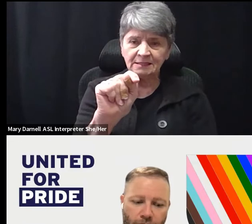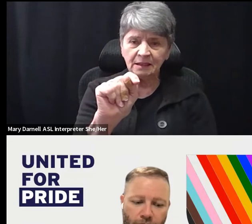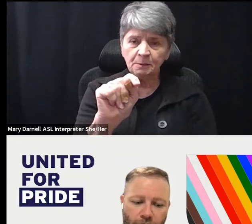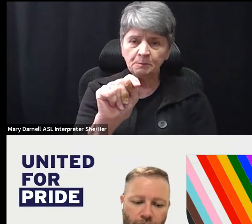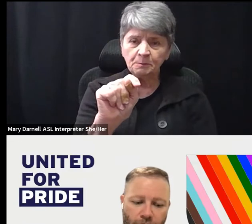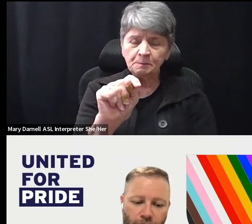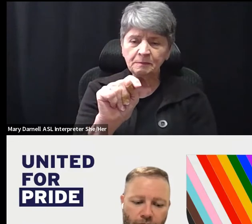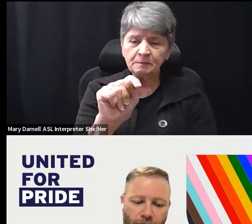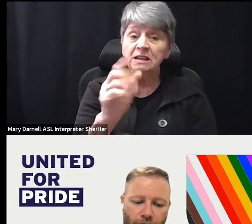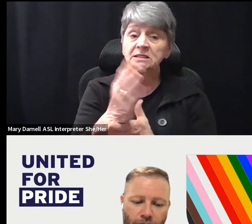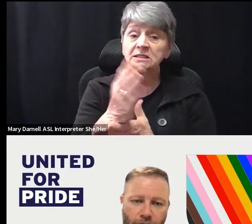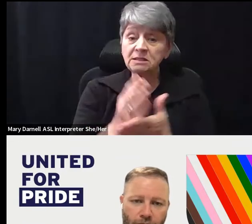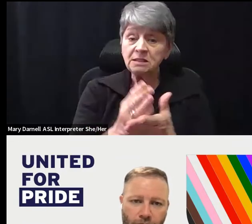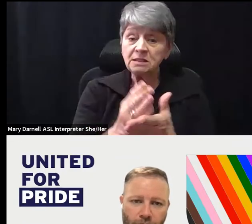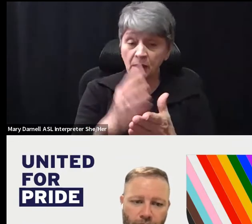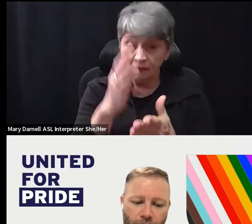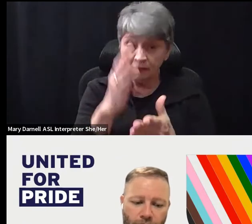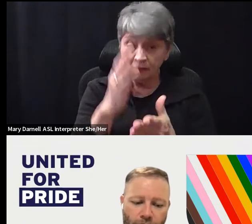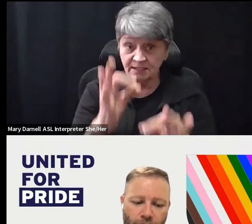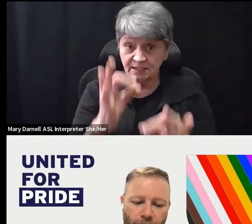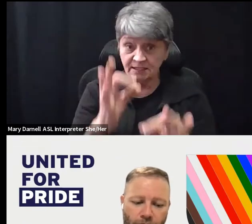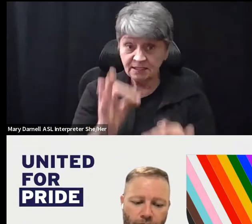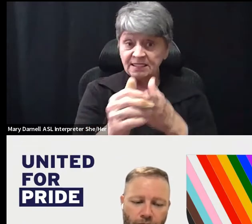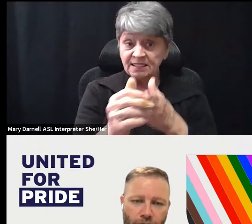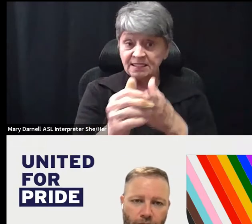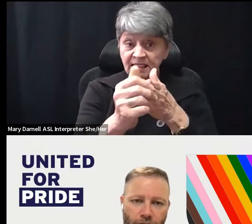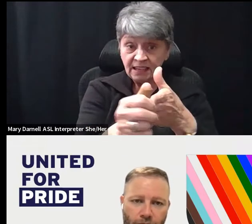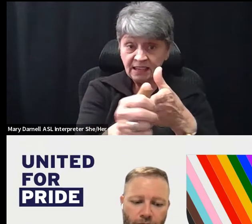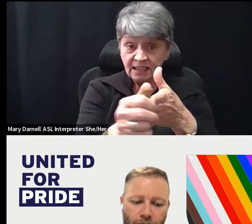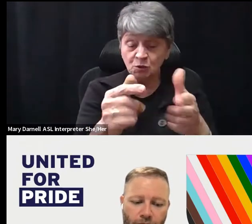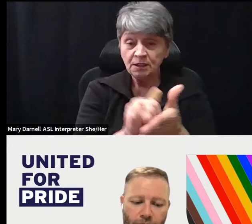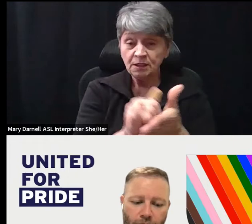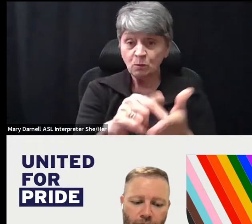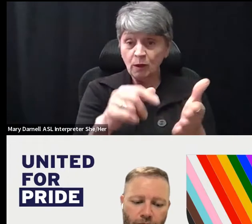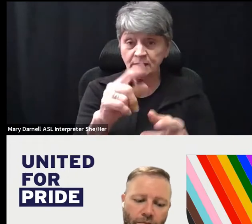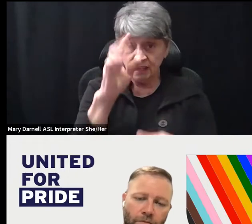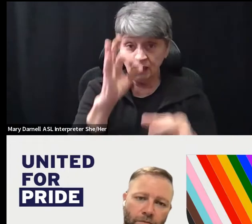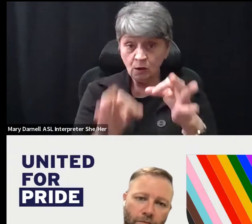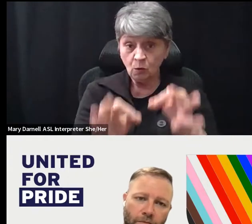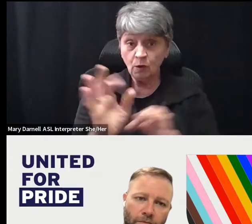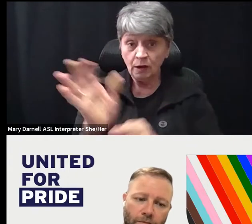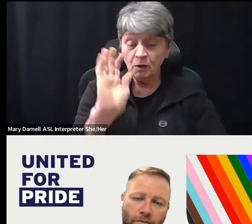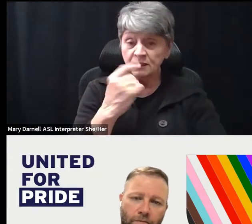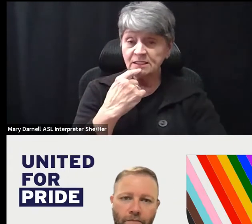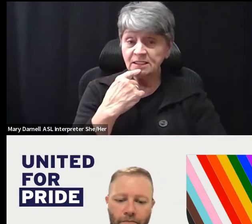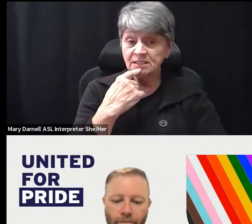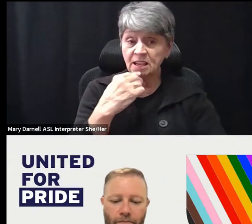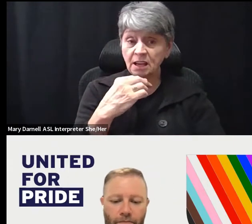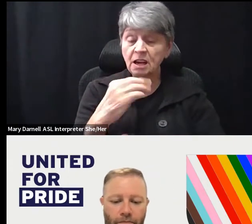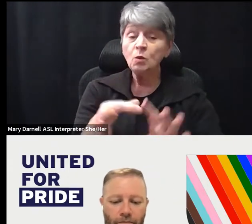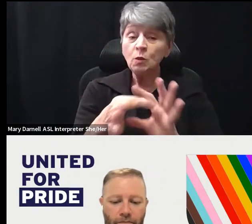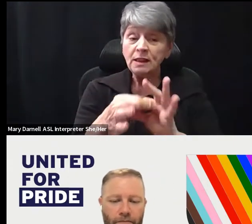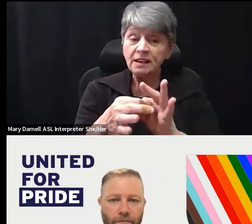the decisions that led up to this case, and what the court has previously said about funding religious activities and religious education in